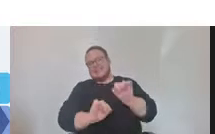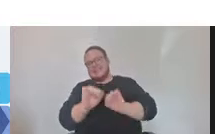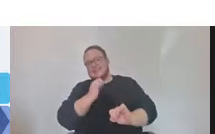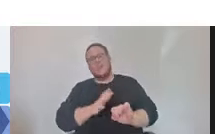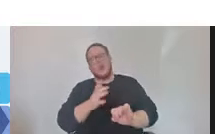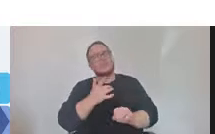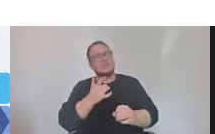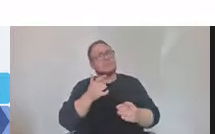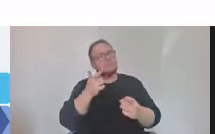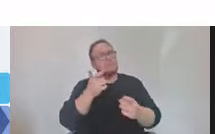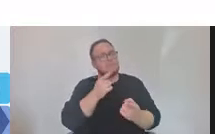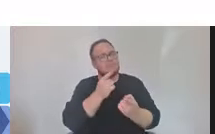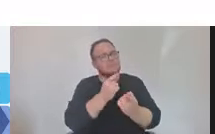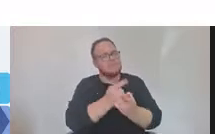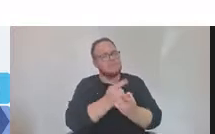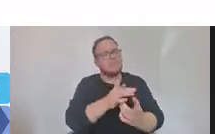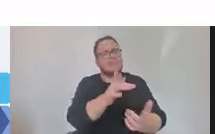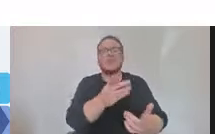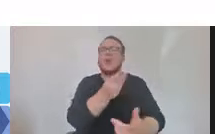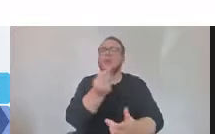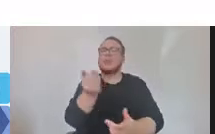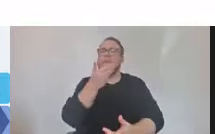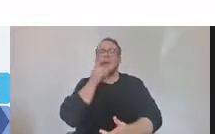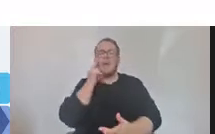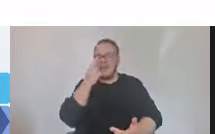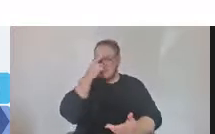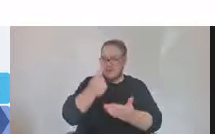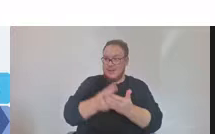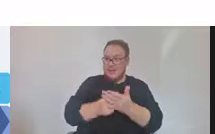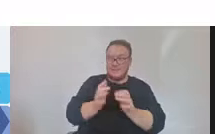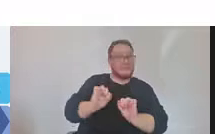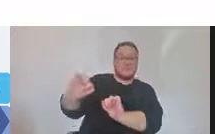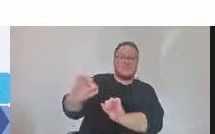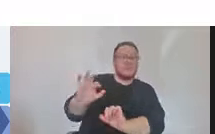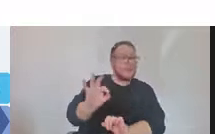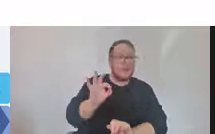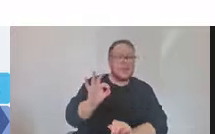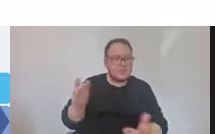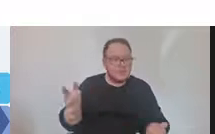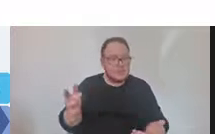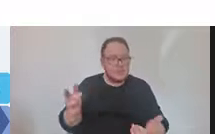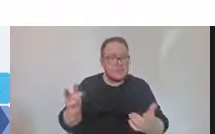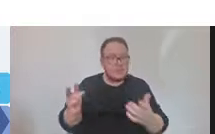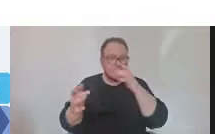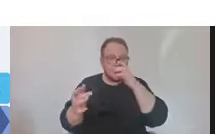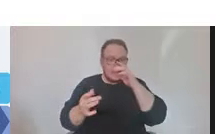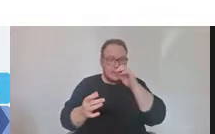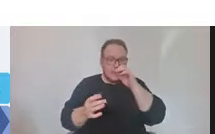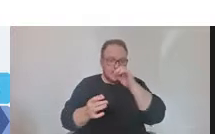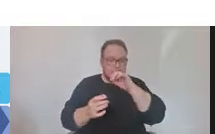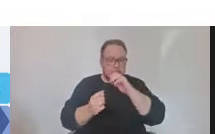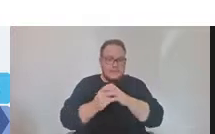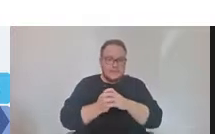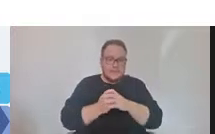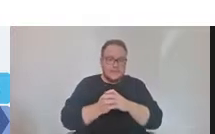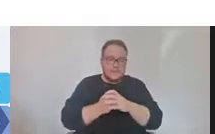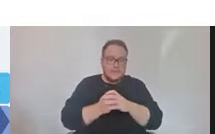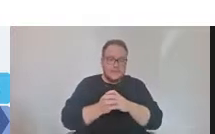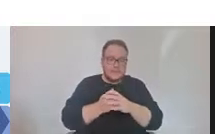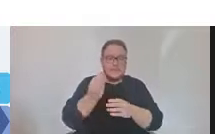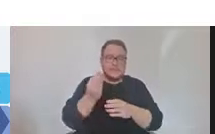own decisions around why to be vaccinated. In our high-risk communities, it was fairly clear that vaccination